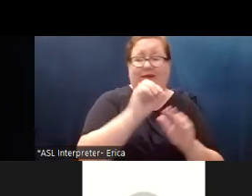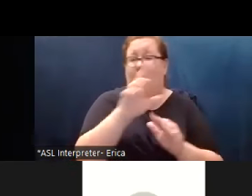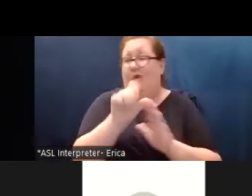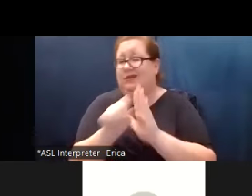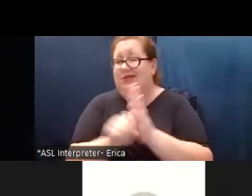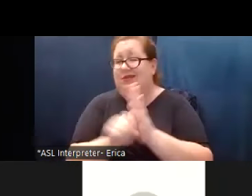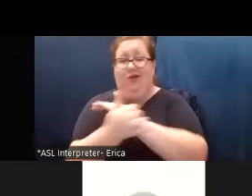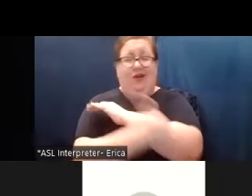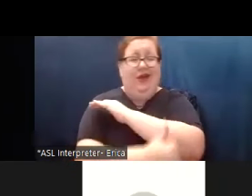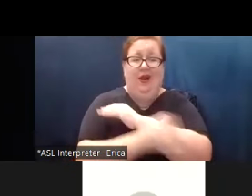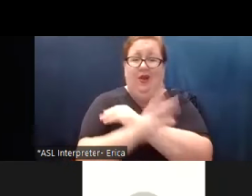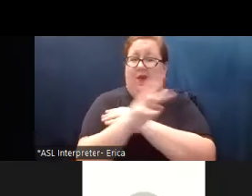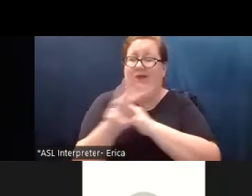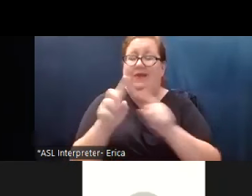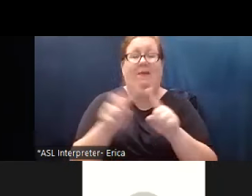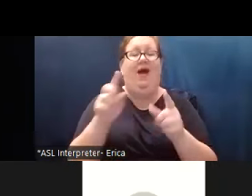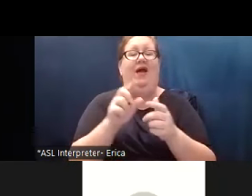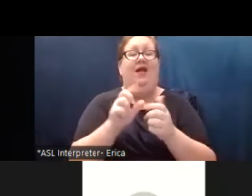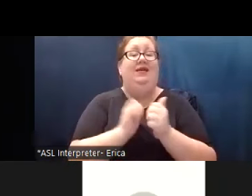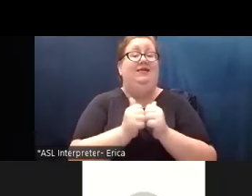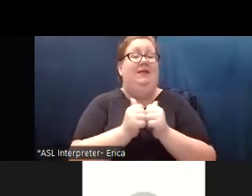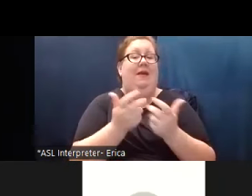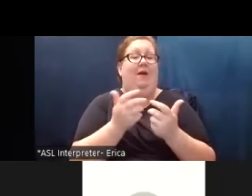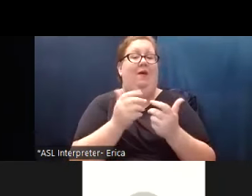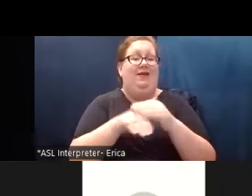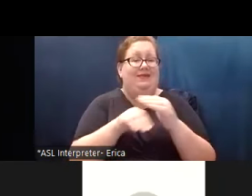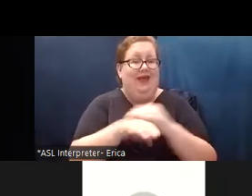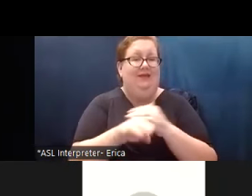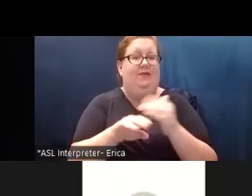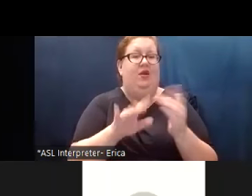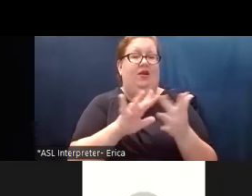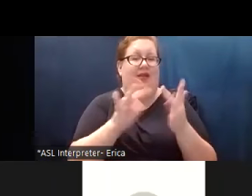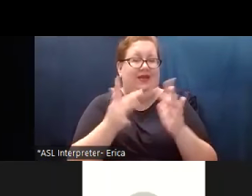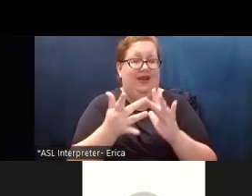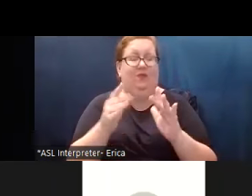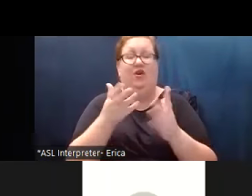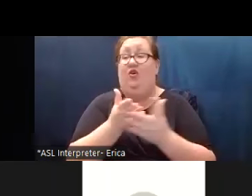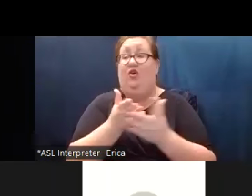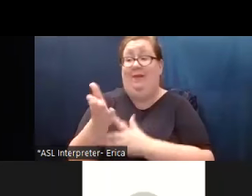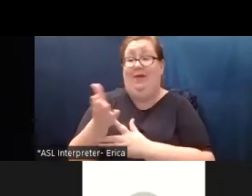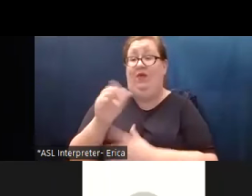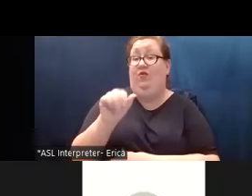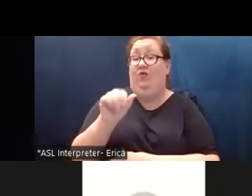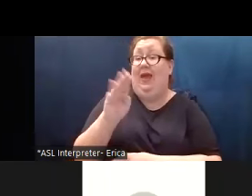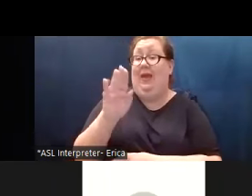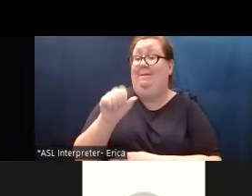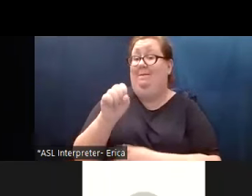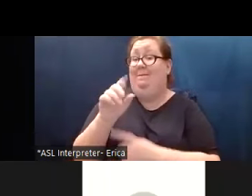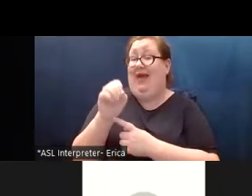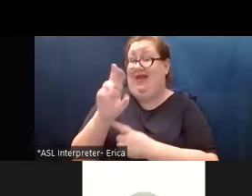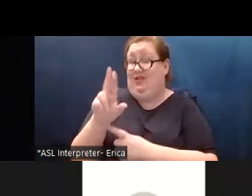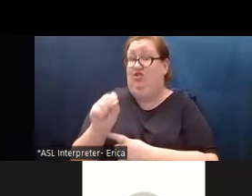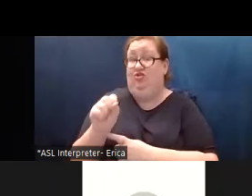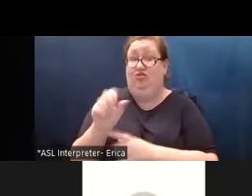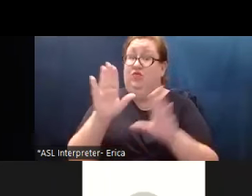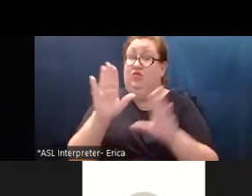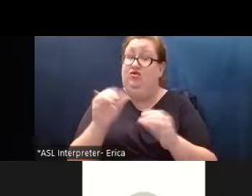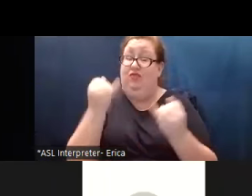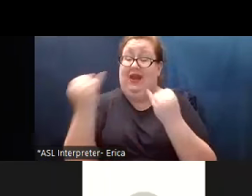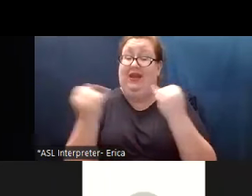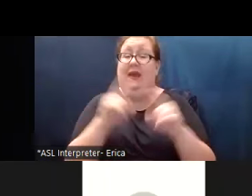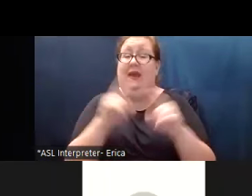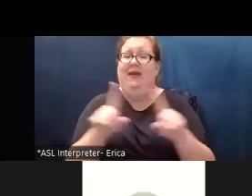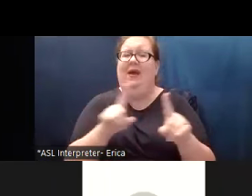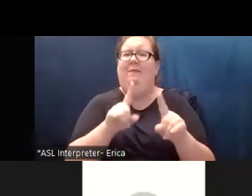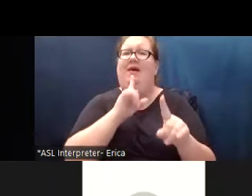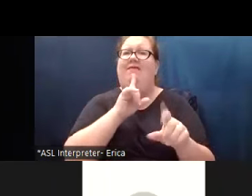website, but somehow accessible, and going through those networks like the ambassadors that was mentioned, which is a great idea. But definitely